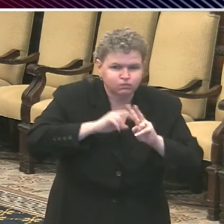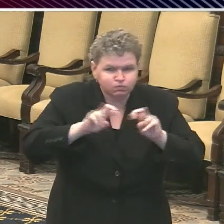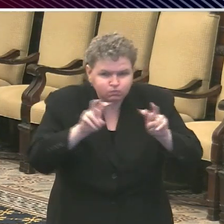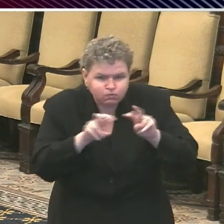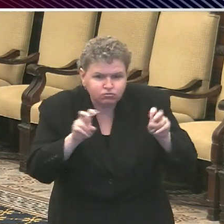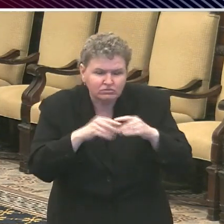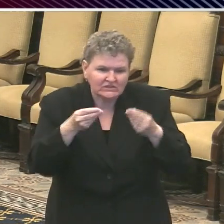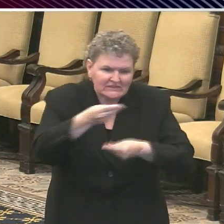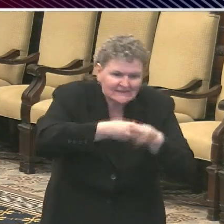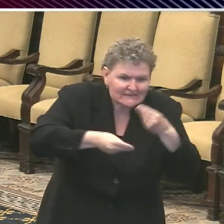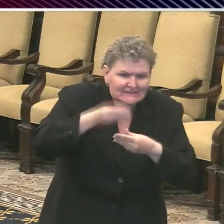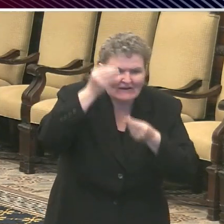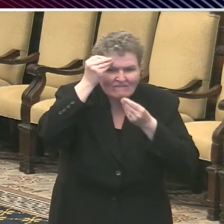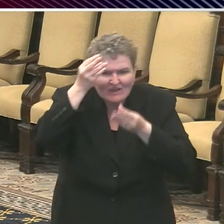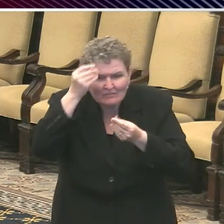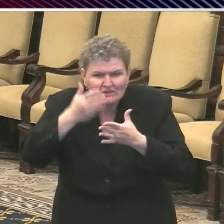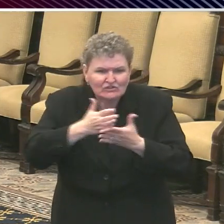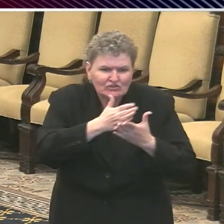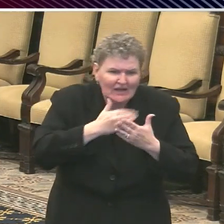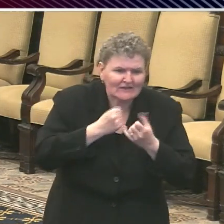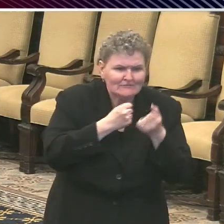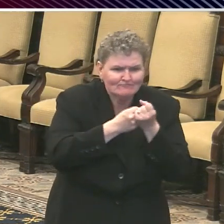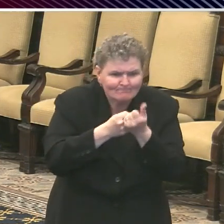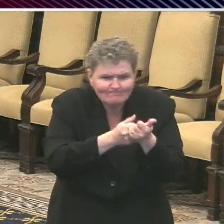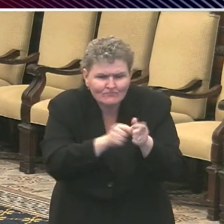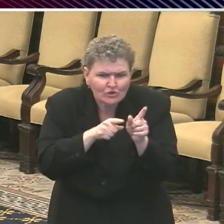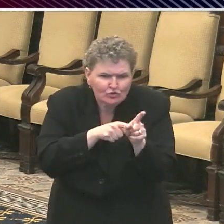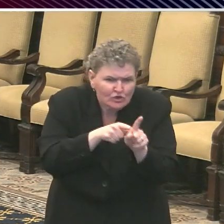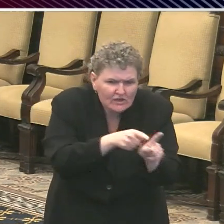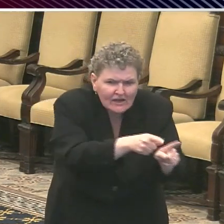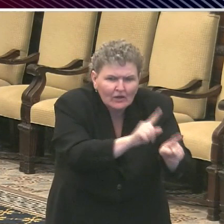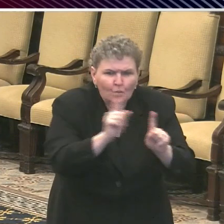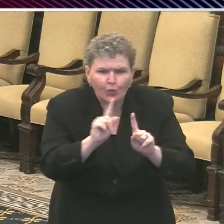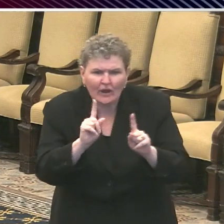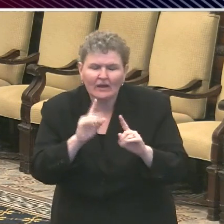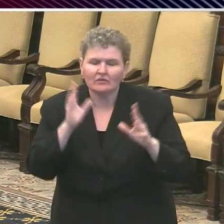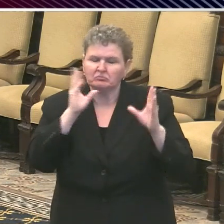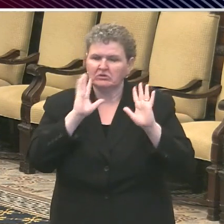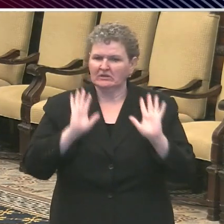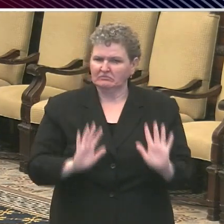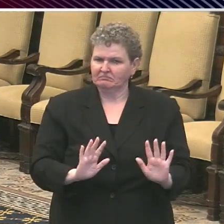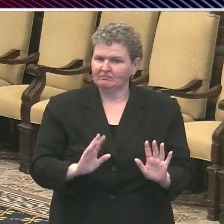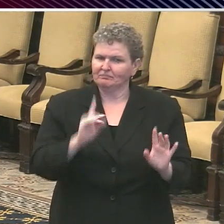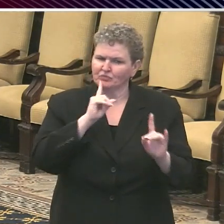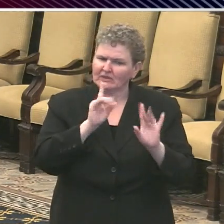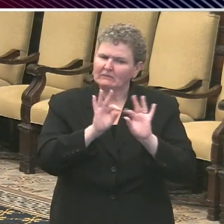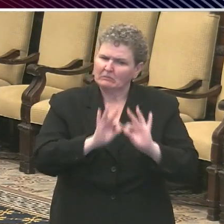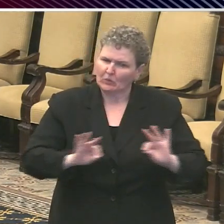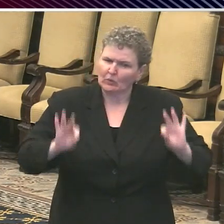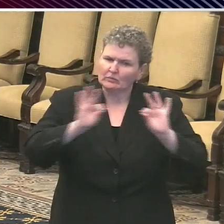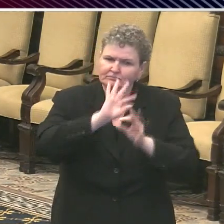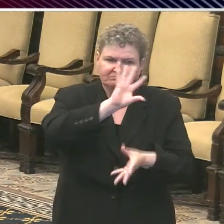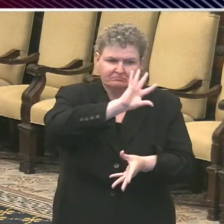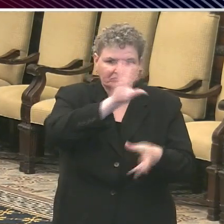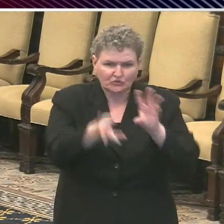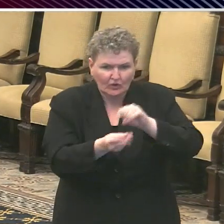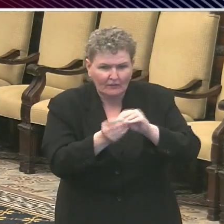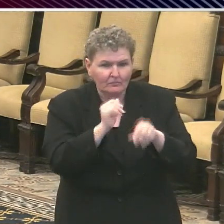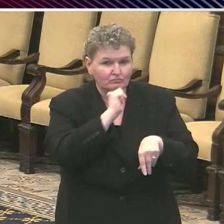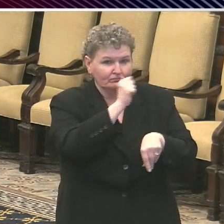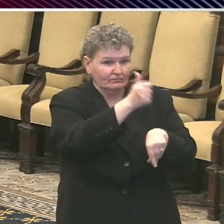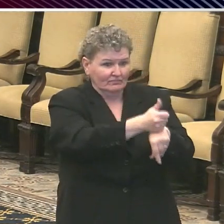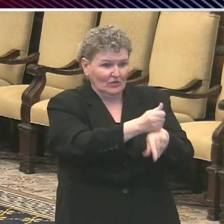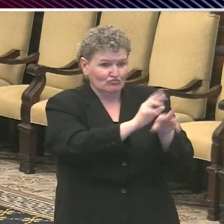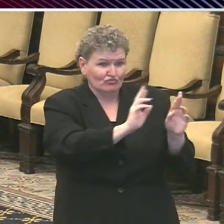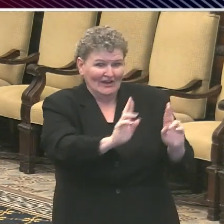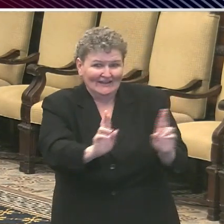software in order to be able to track it all accurately. We're involved in hiring, and all that we hope to have in place, put in place over the